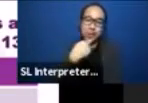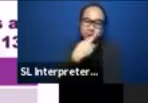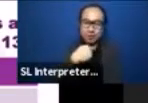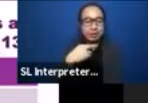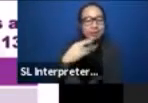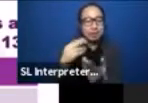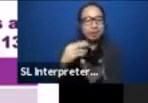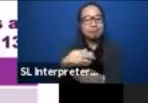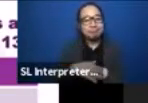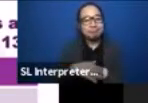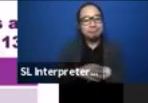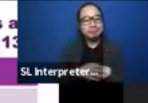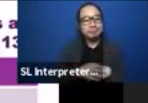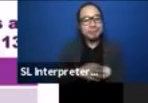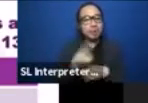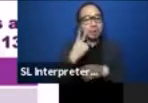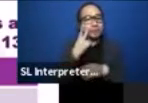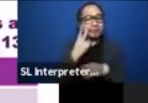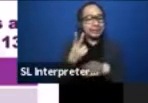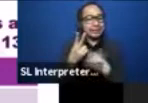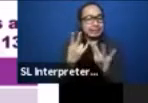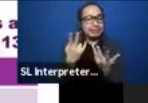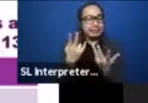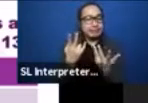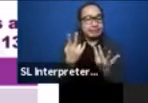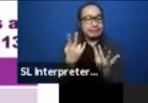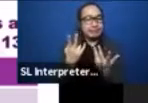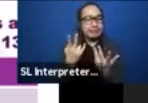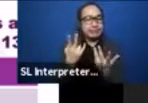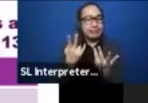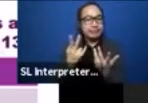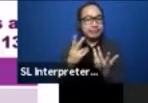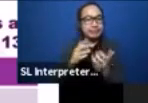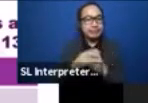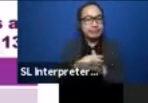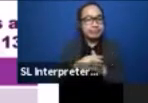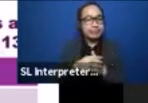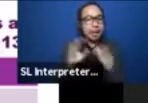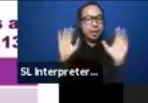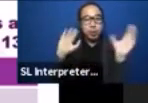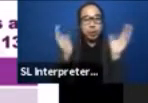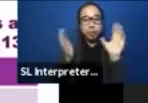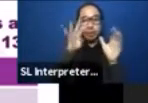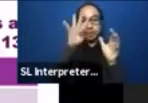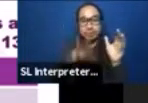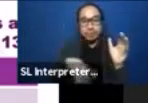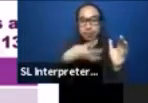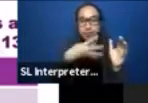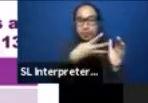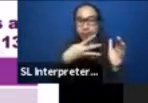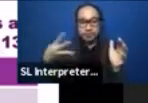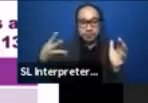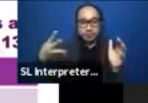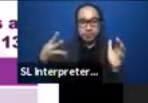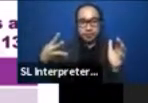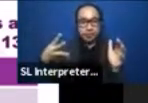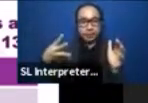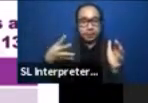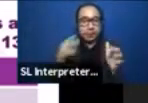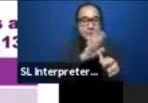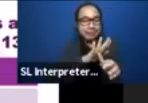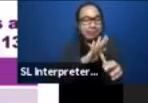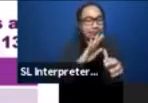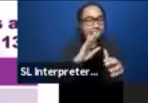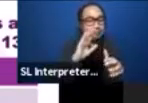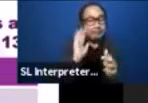violence and clients and other compared to the intimate partners in the past